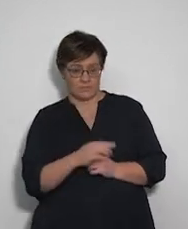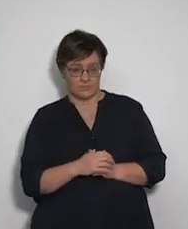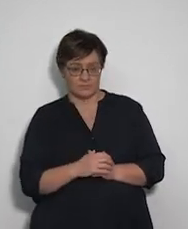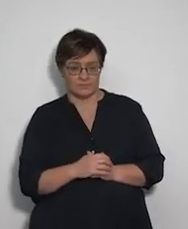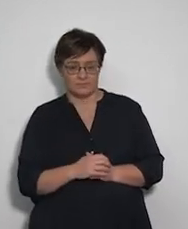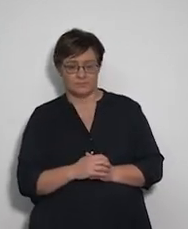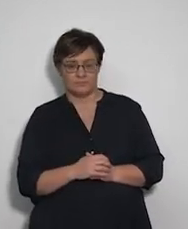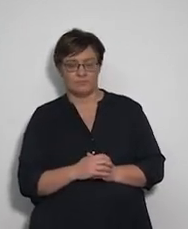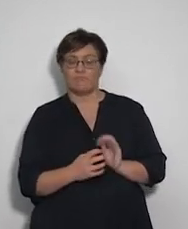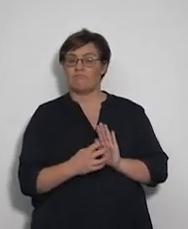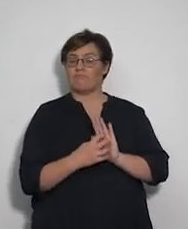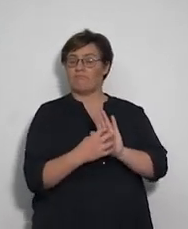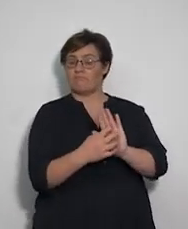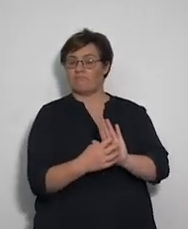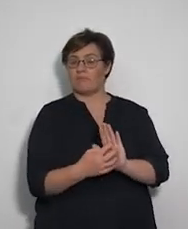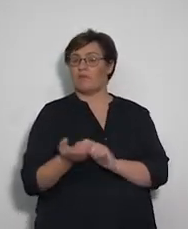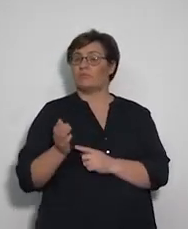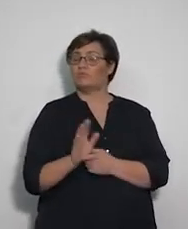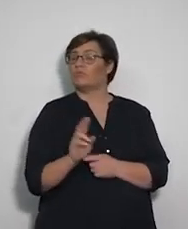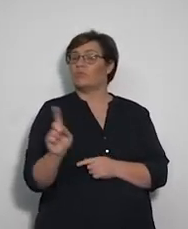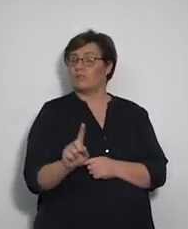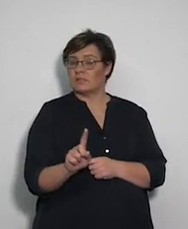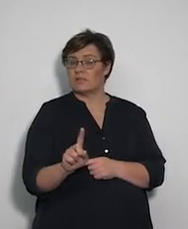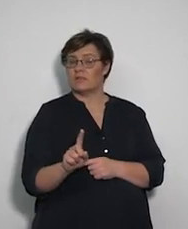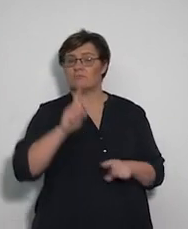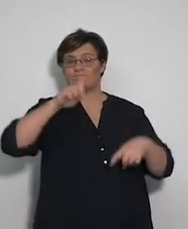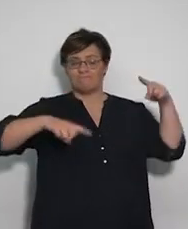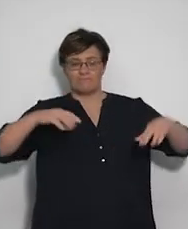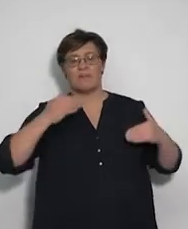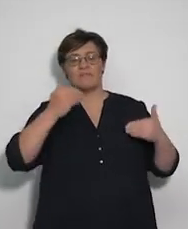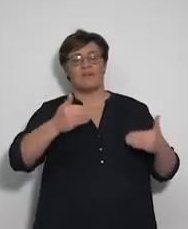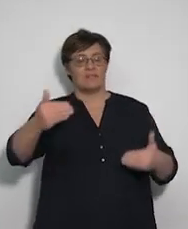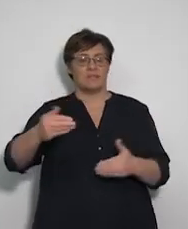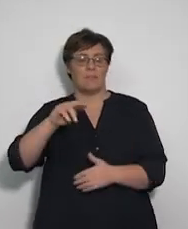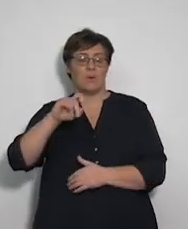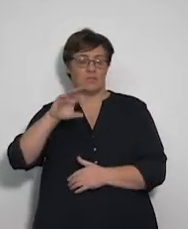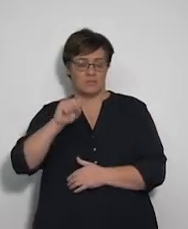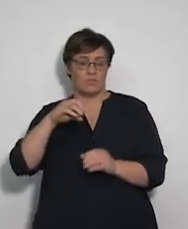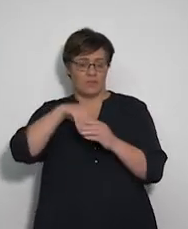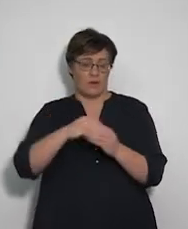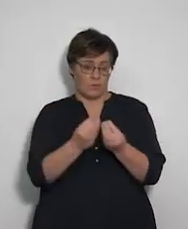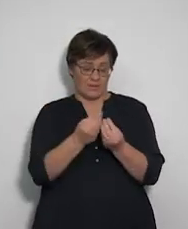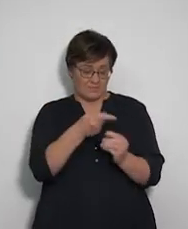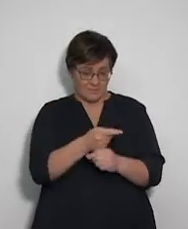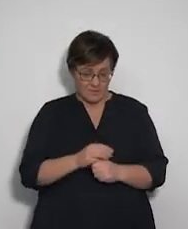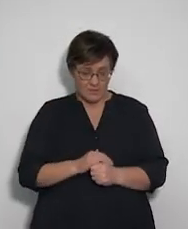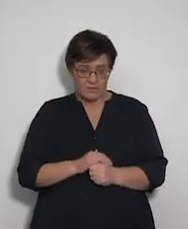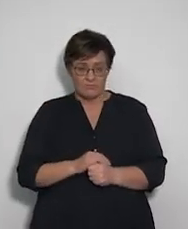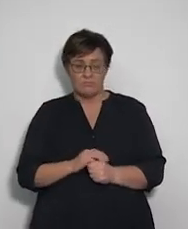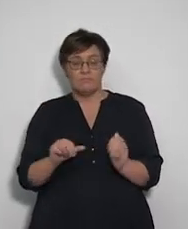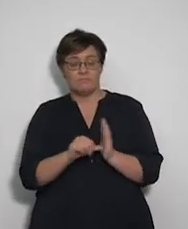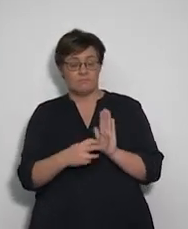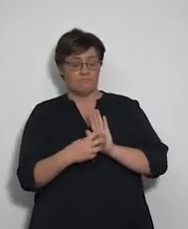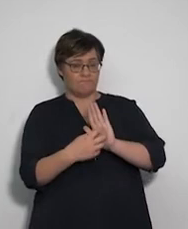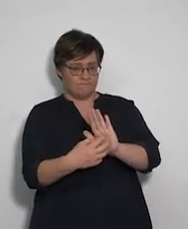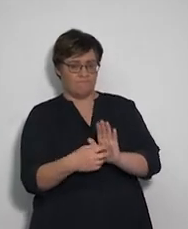Question 1. The diagrams below represent different phases of meiosis in an organism. It's important